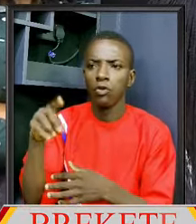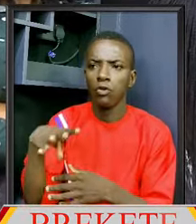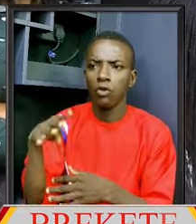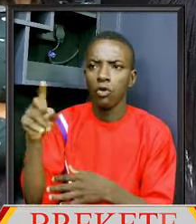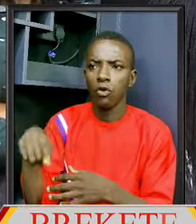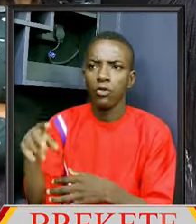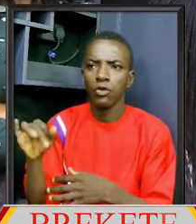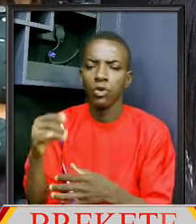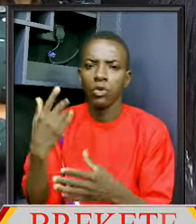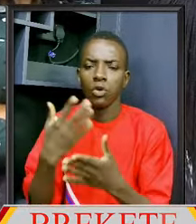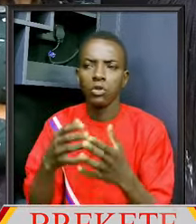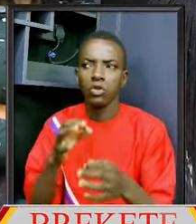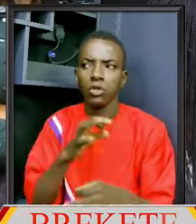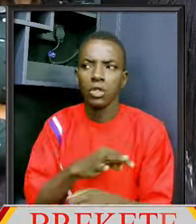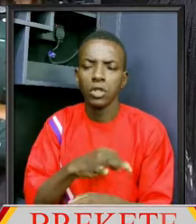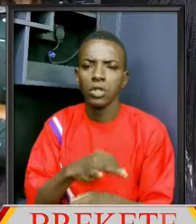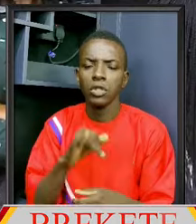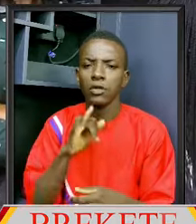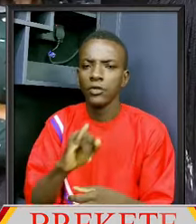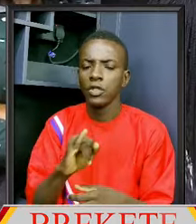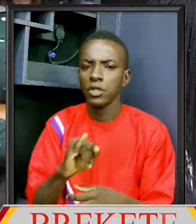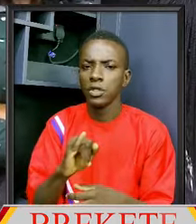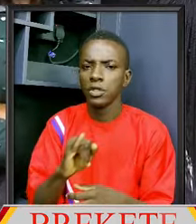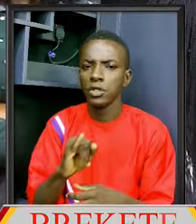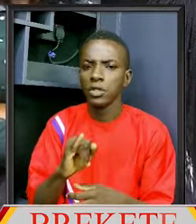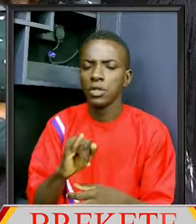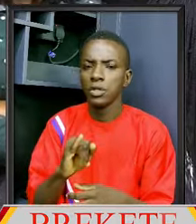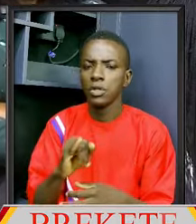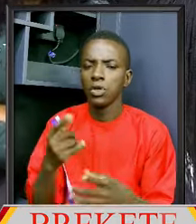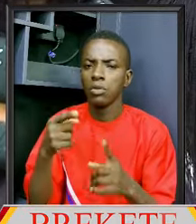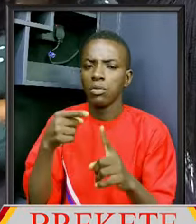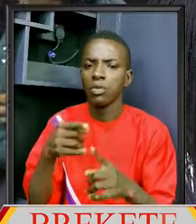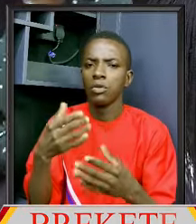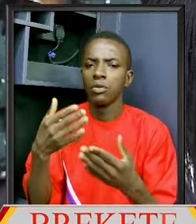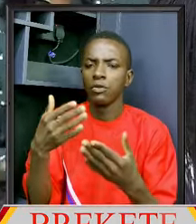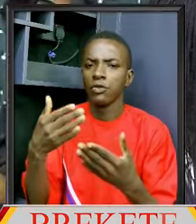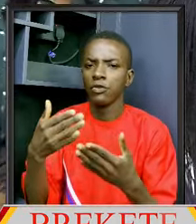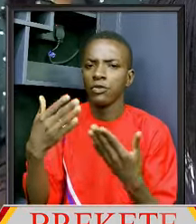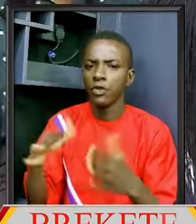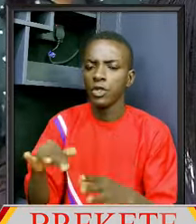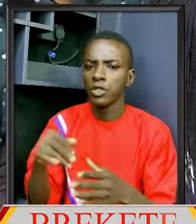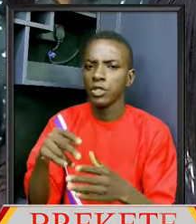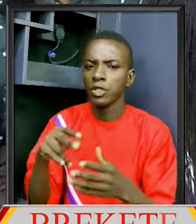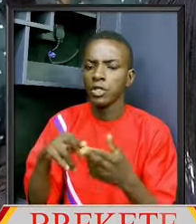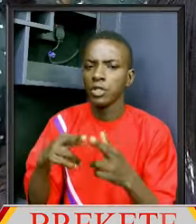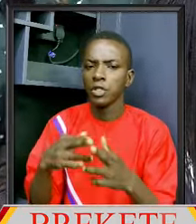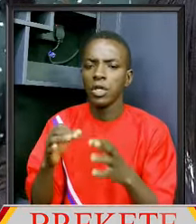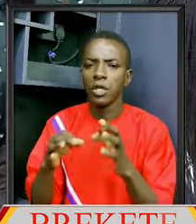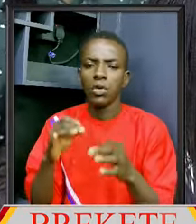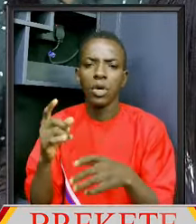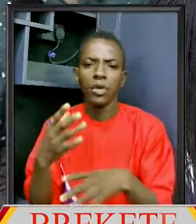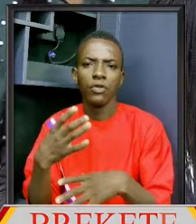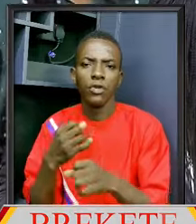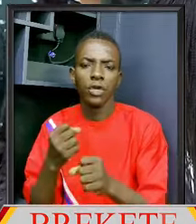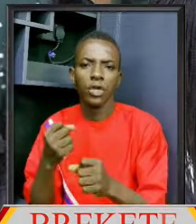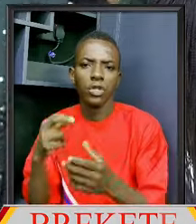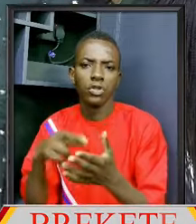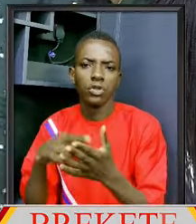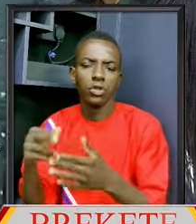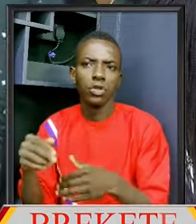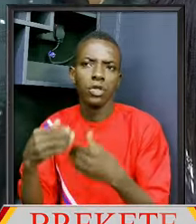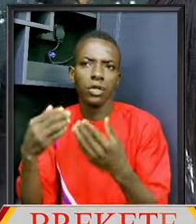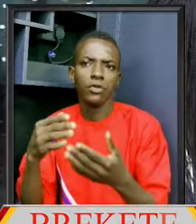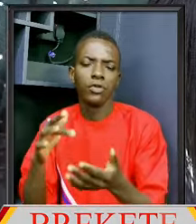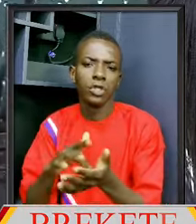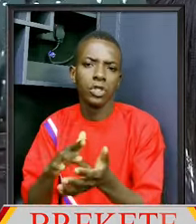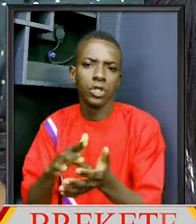want achieve? Be say, we won't come to a point before we go finish this partnership where if you hold result like this, give